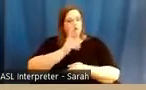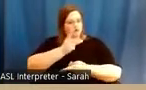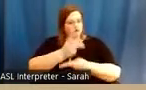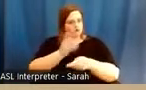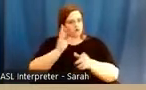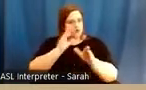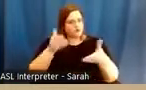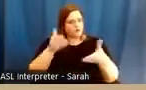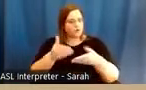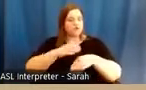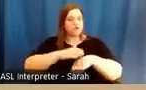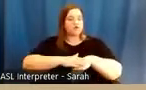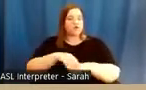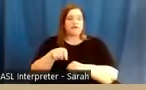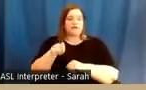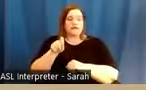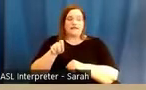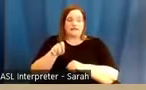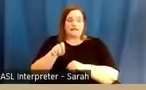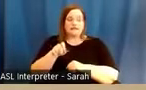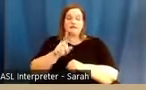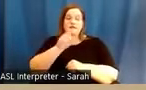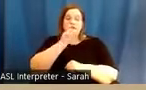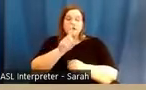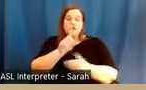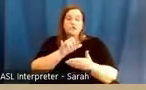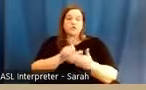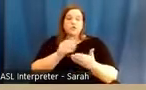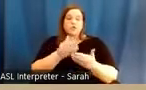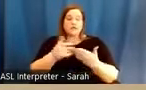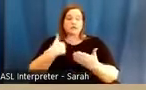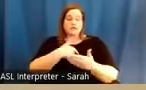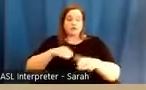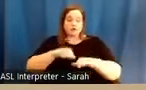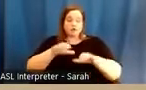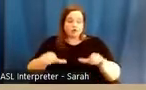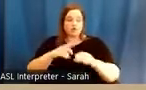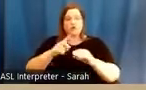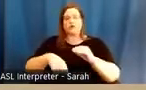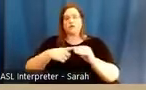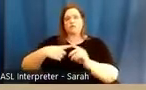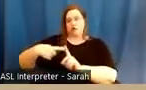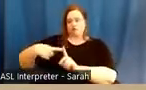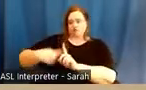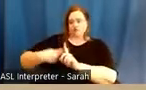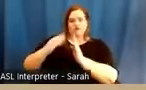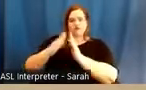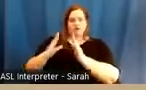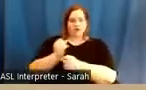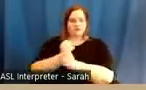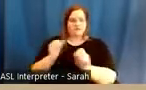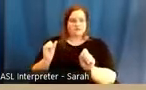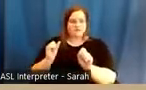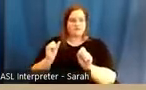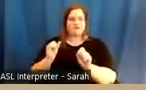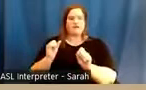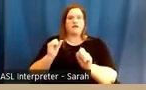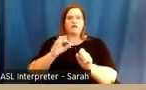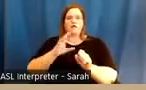the needs and make sure that the things that we are doing, which are about rental housing safety, which are